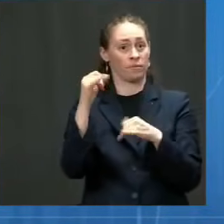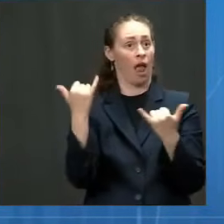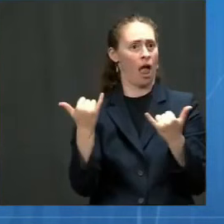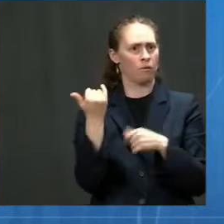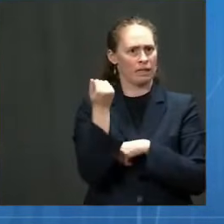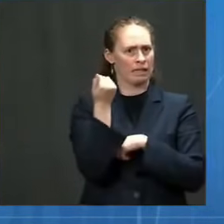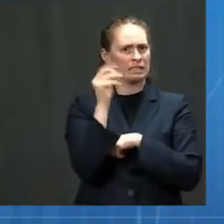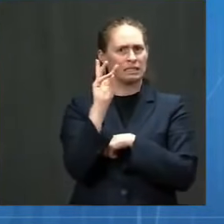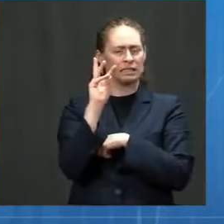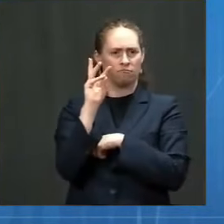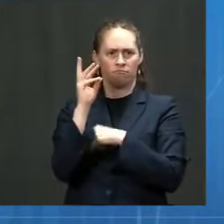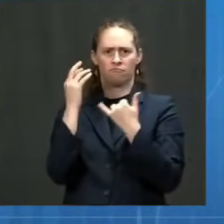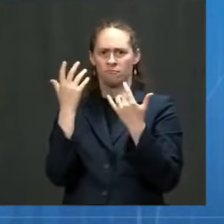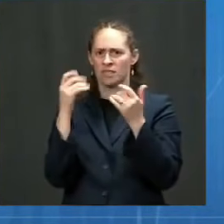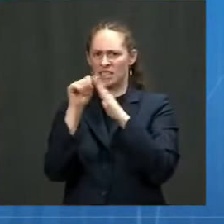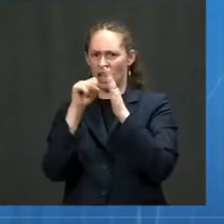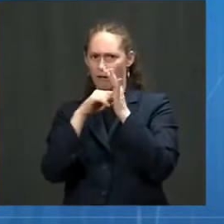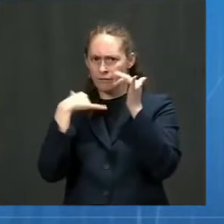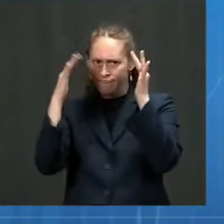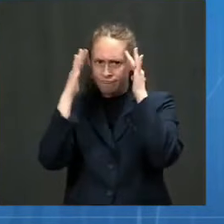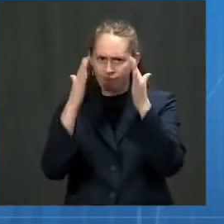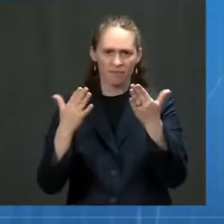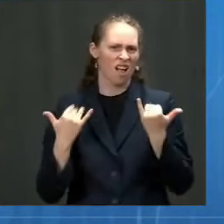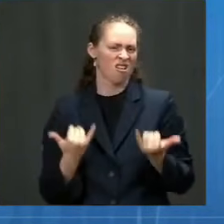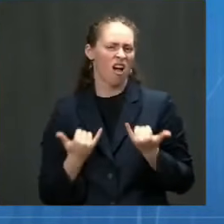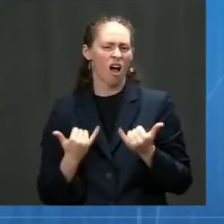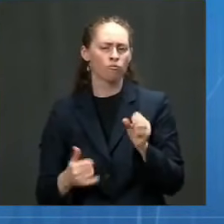of areas.